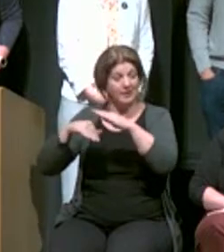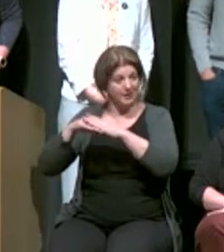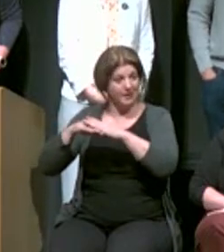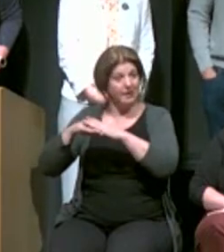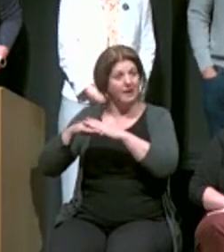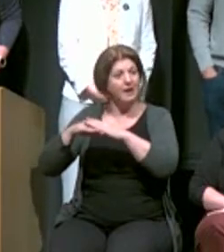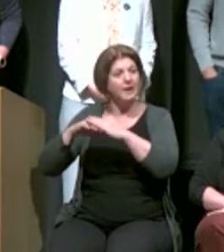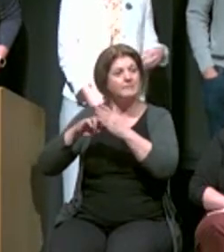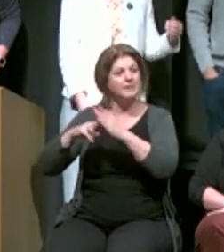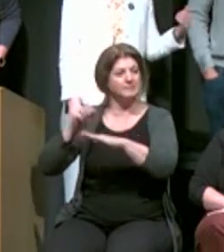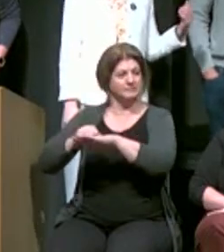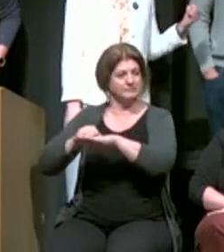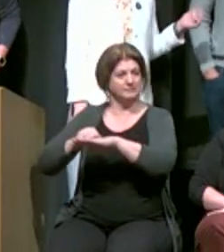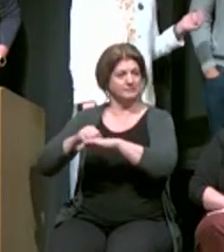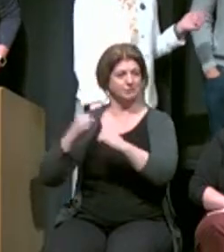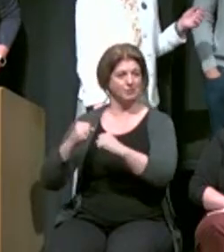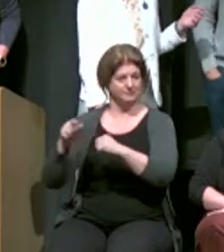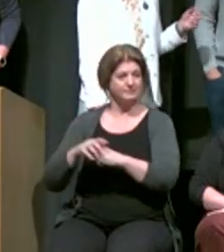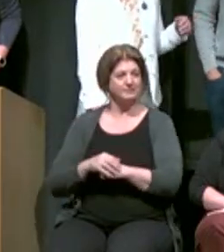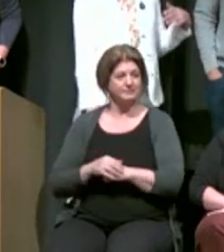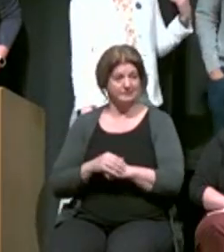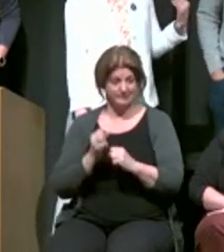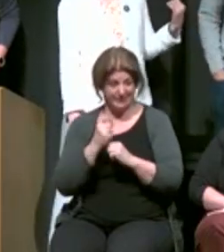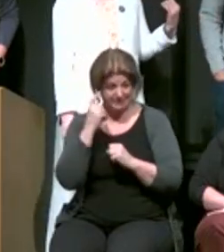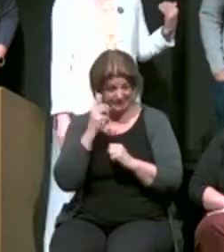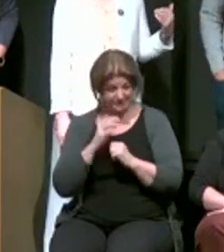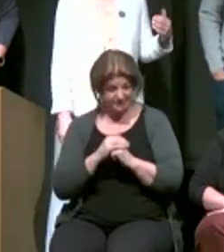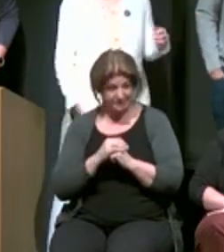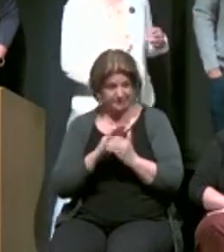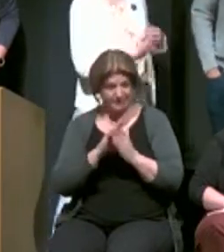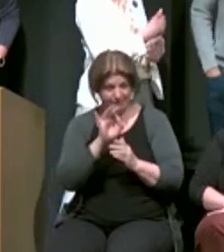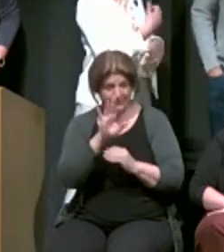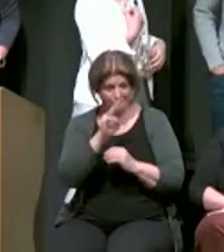just firm it up. Does that make sense?